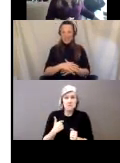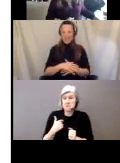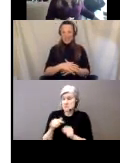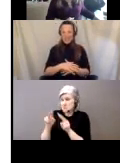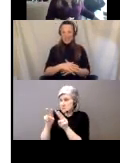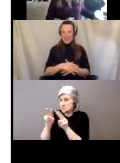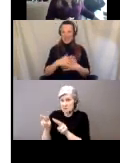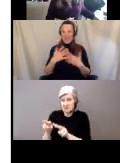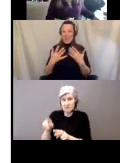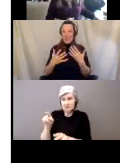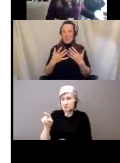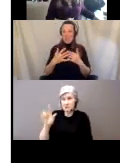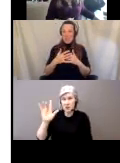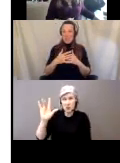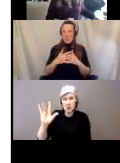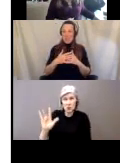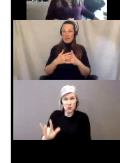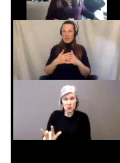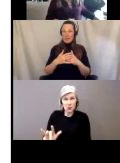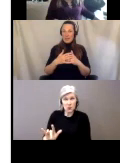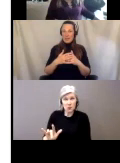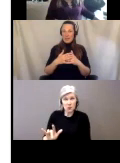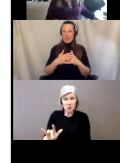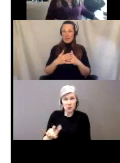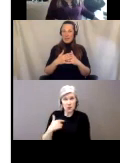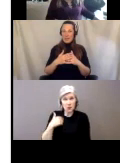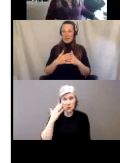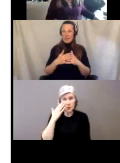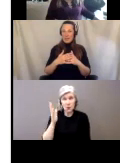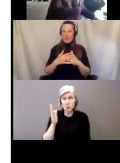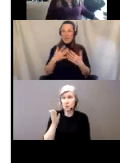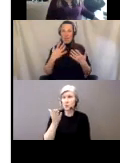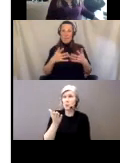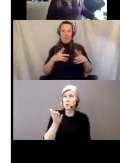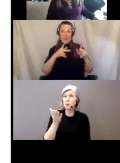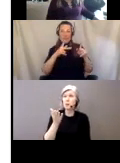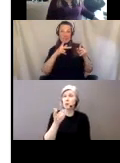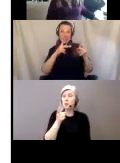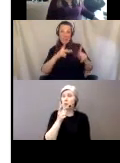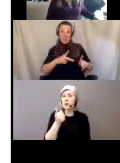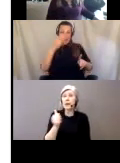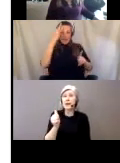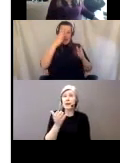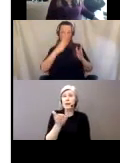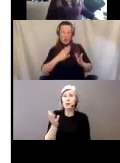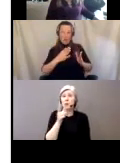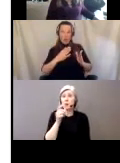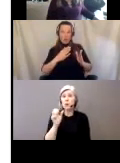could. Is there a francophone who has access to the document who could read them off, or you can read? I guess they need to be read in French. Sarah?